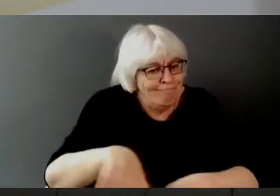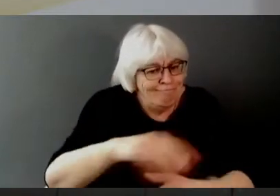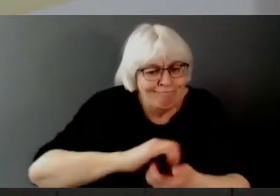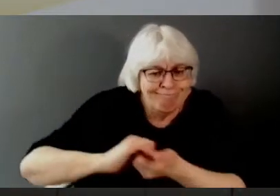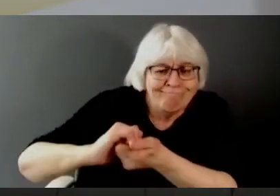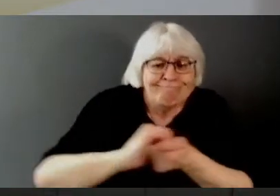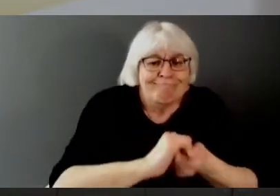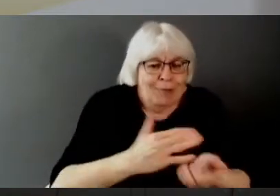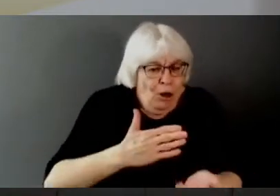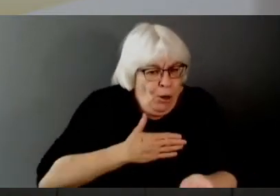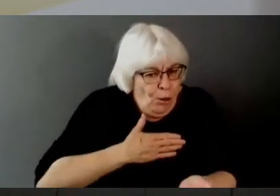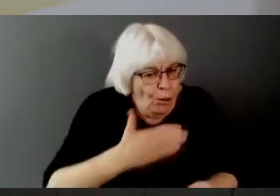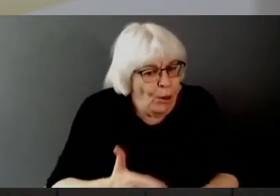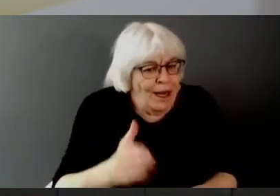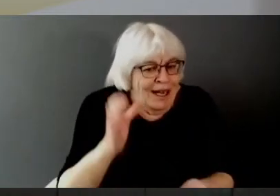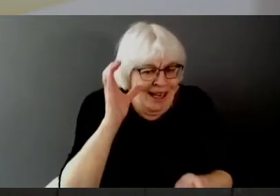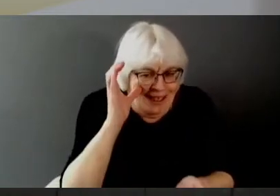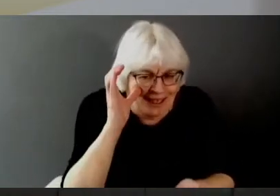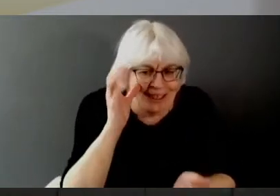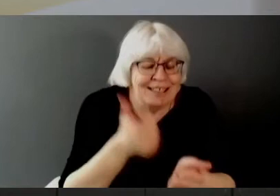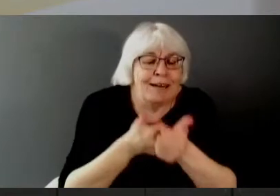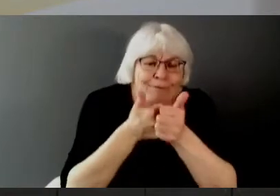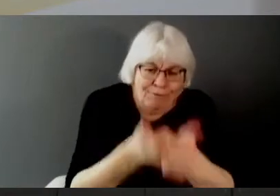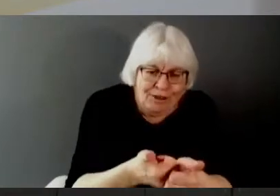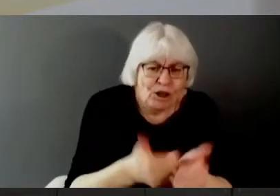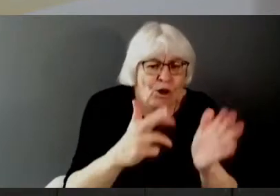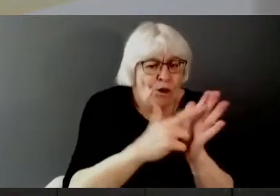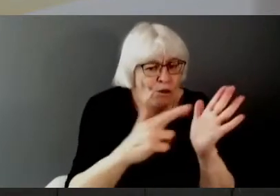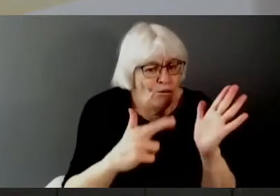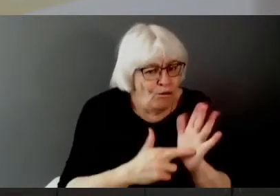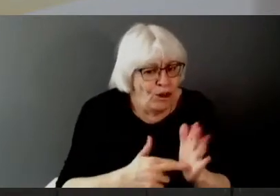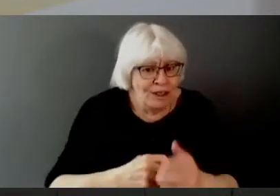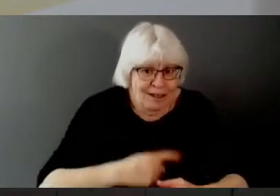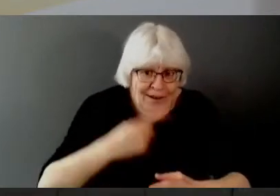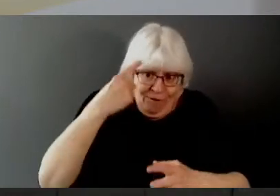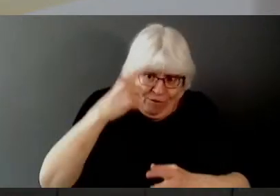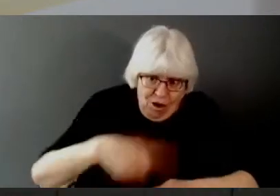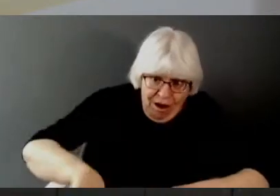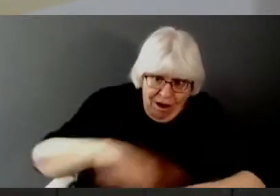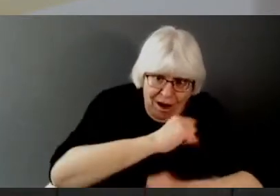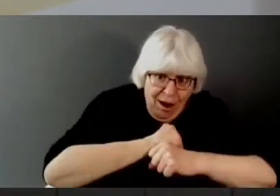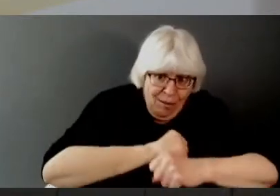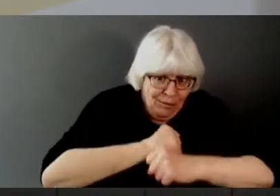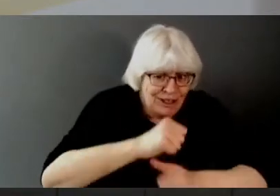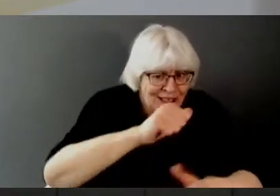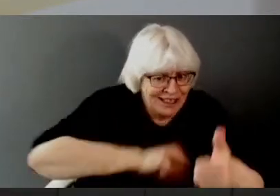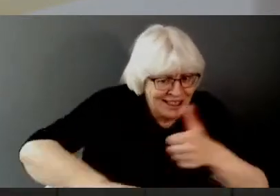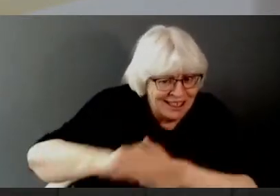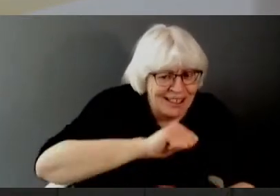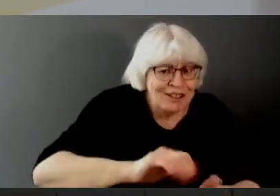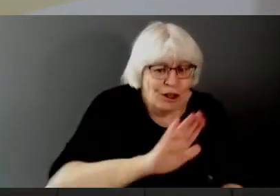what is necessary to protect each other and your community. So thank you.